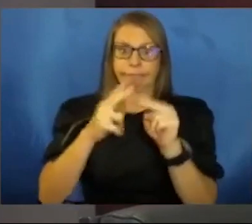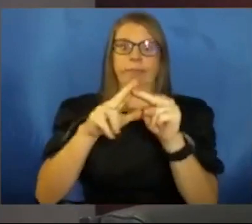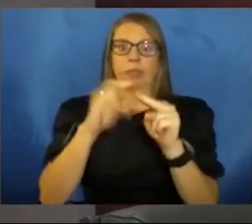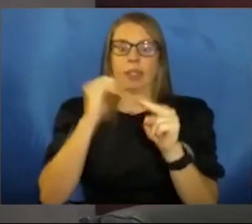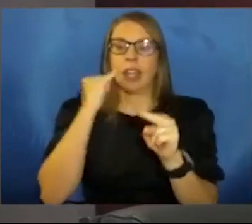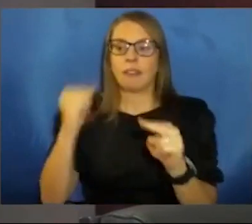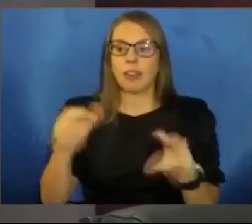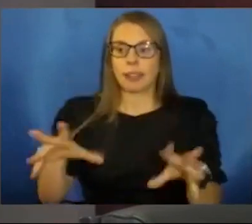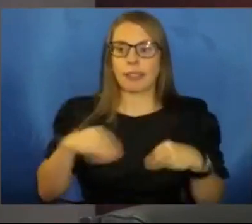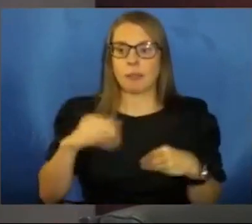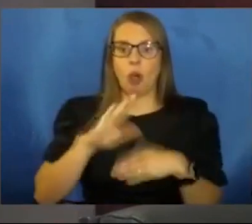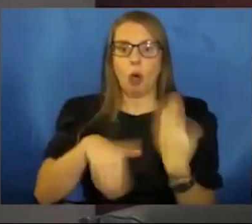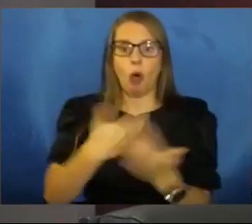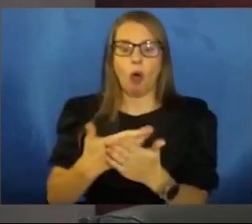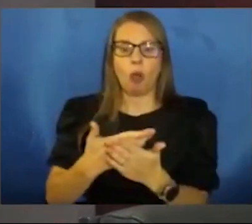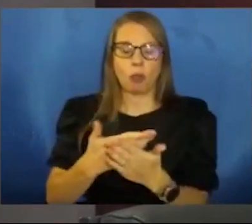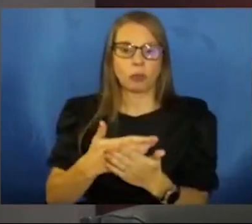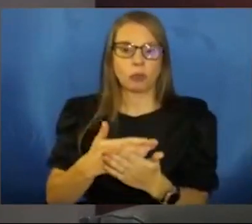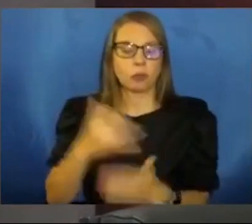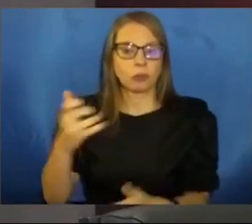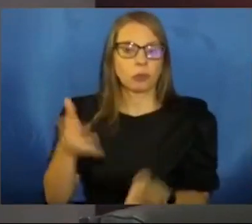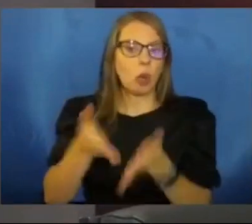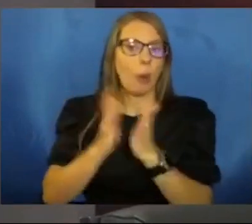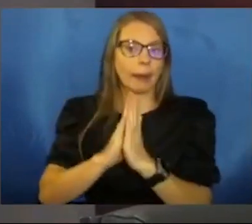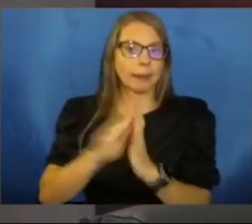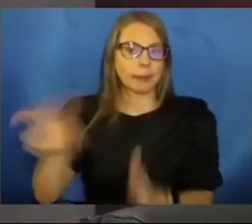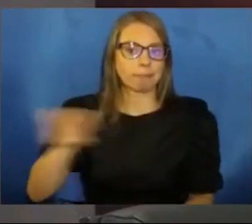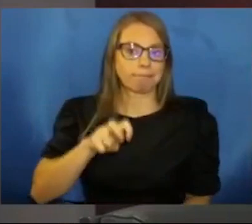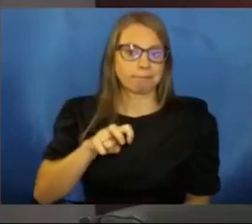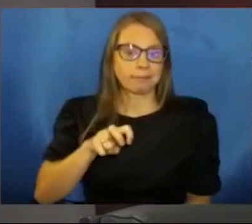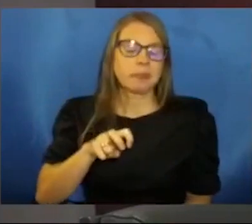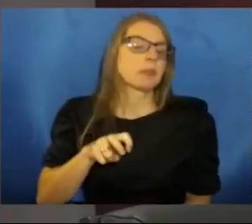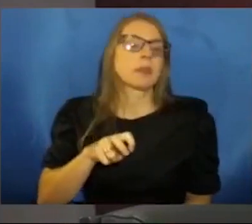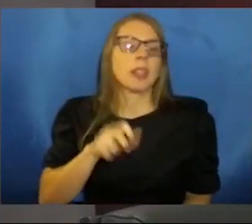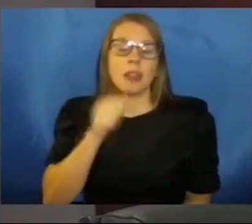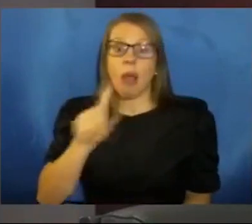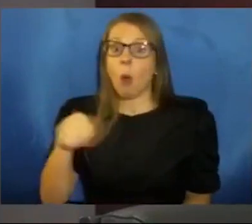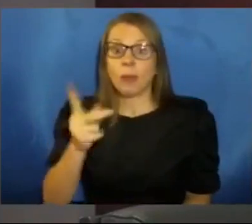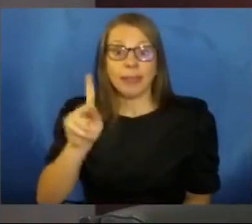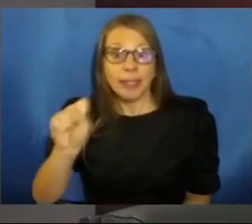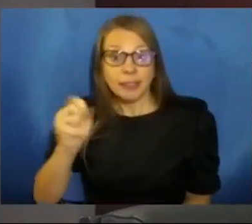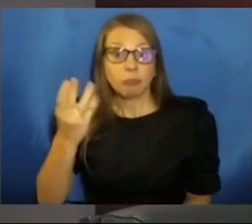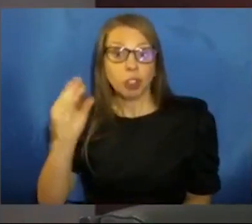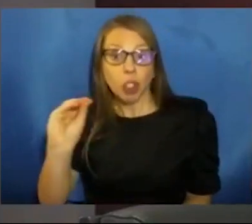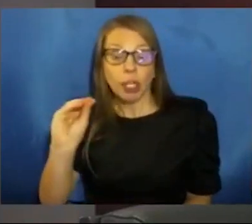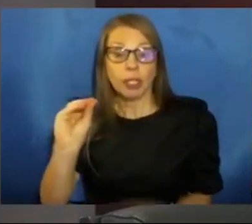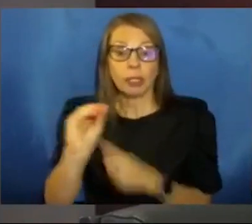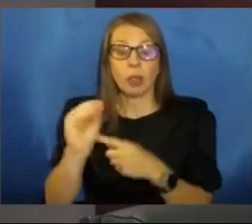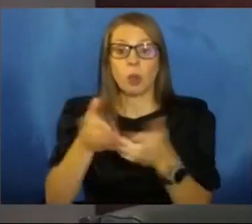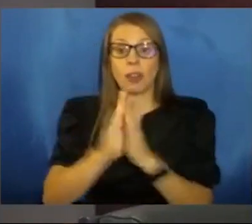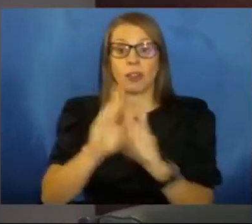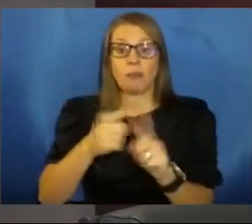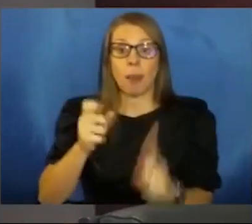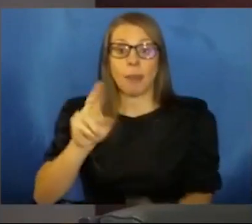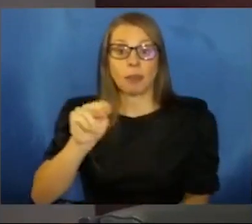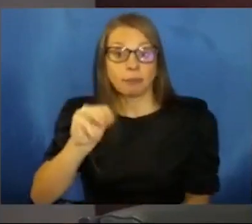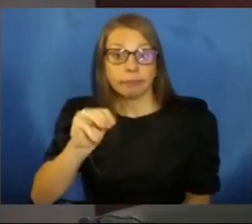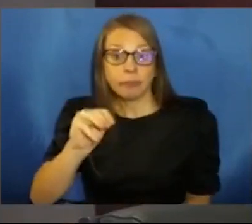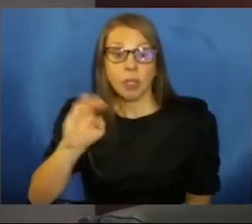bit to the numbers that Dr. Hawkinson shared. I think every hospital's numbers would be higher if we were able to accept all of